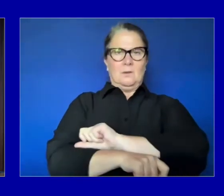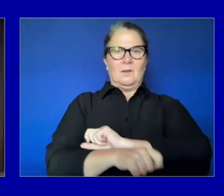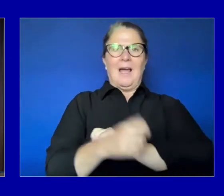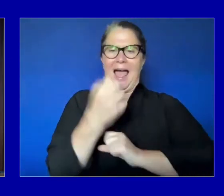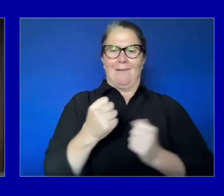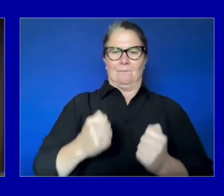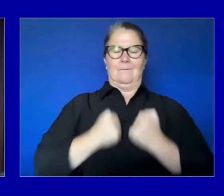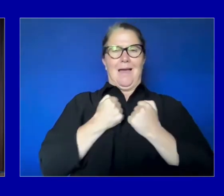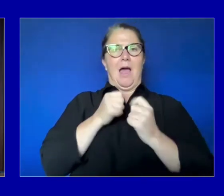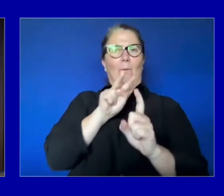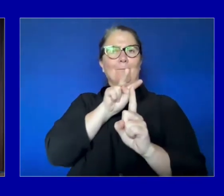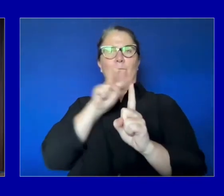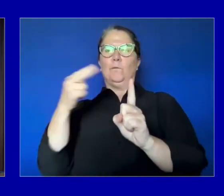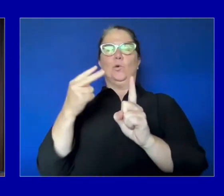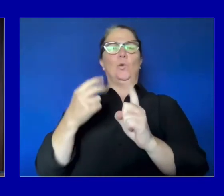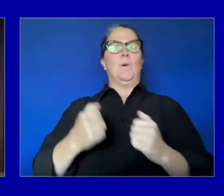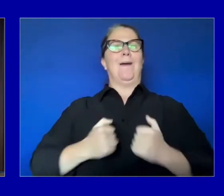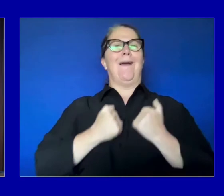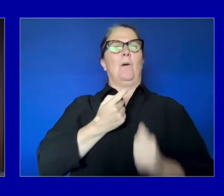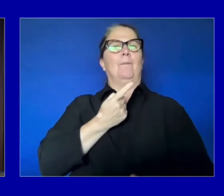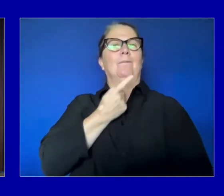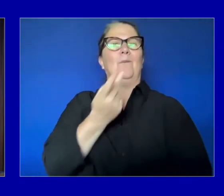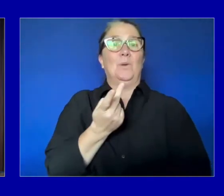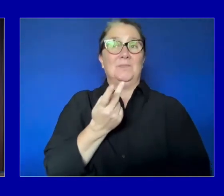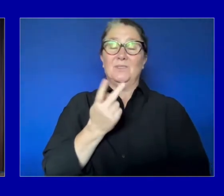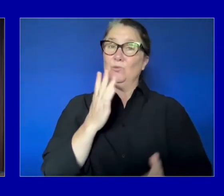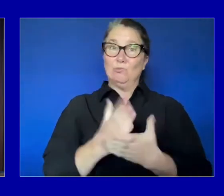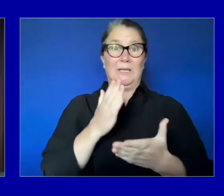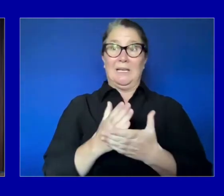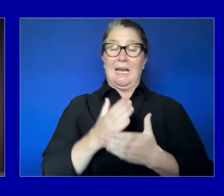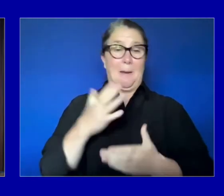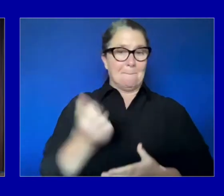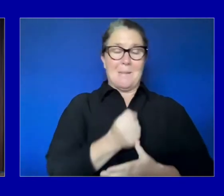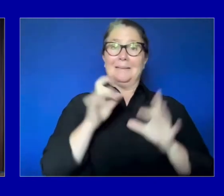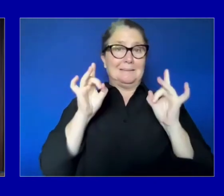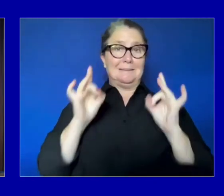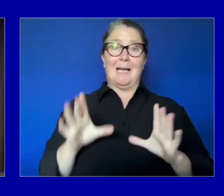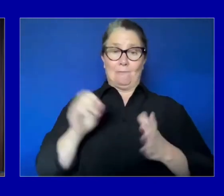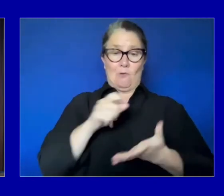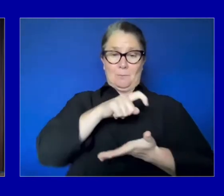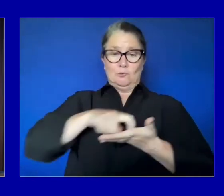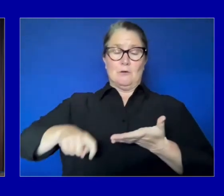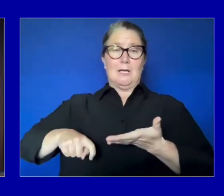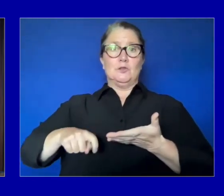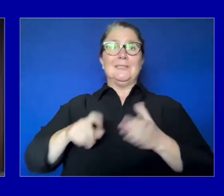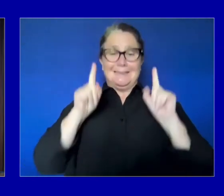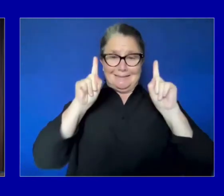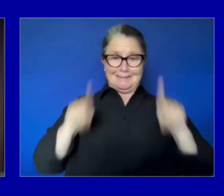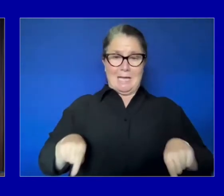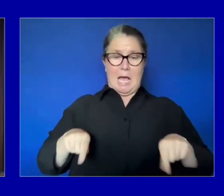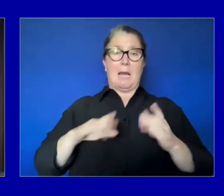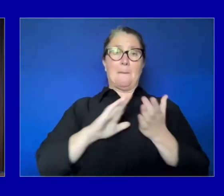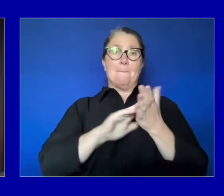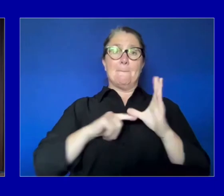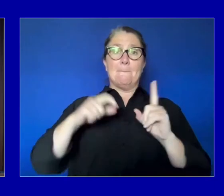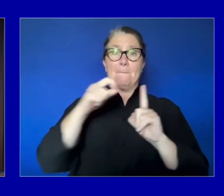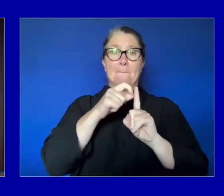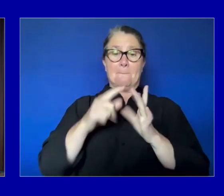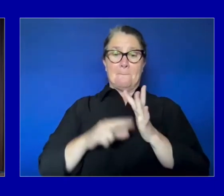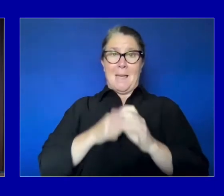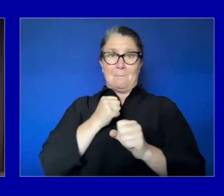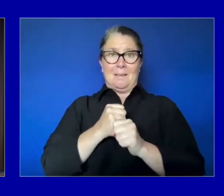very important that mapping is the very beginning of it. I mean, um, we've got a fire sticks workshop coming up for the women in